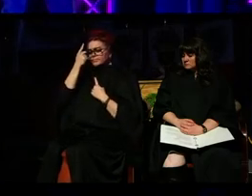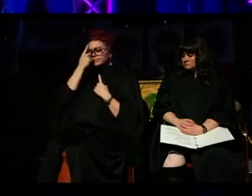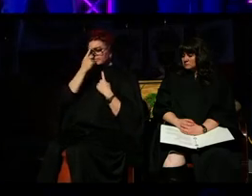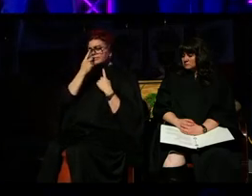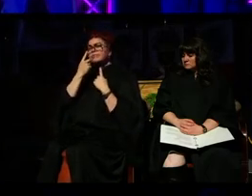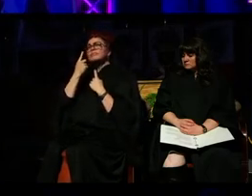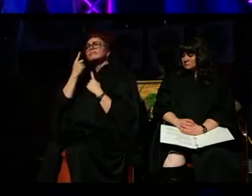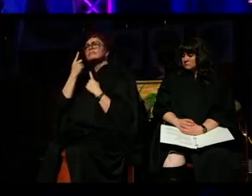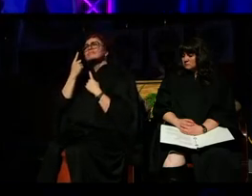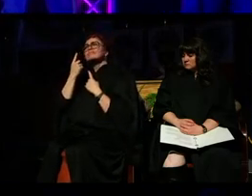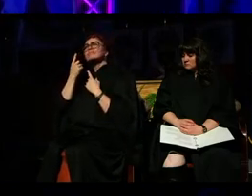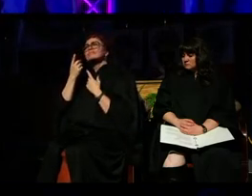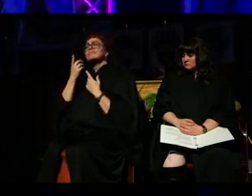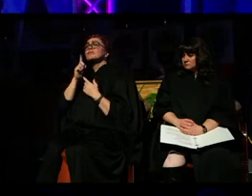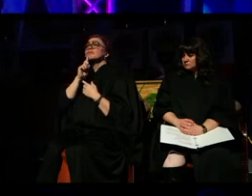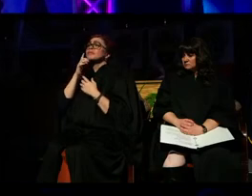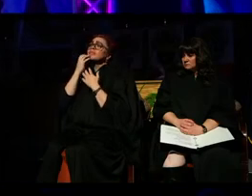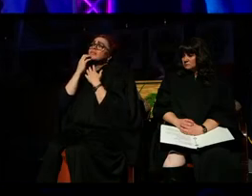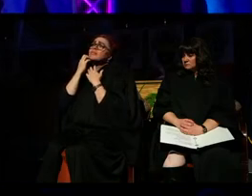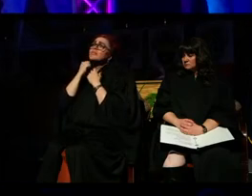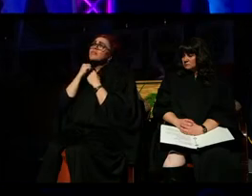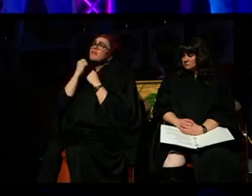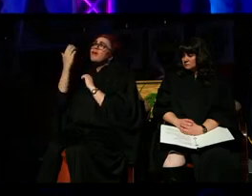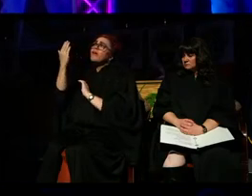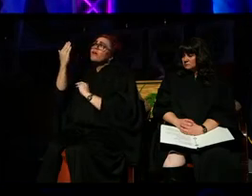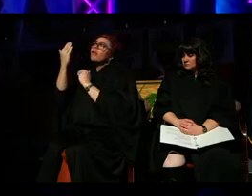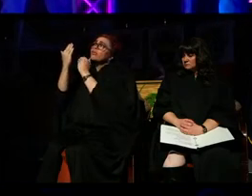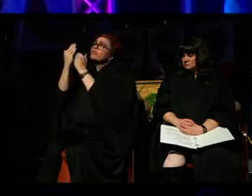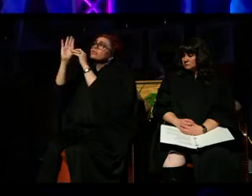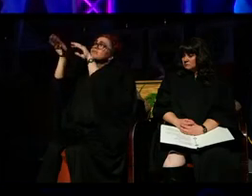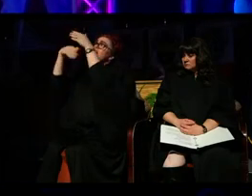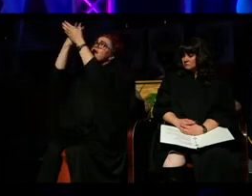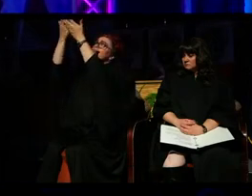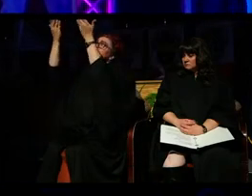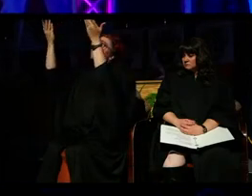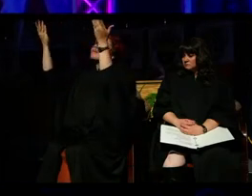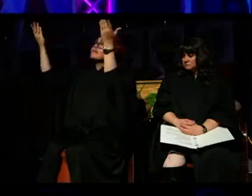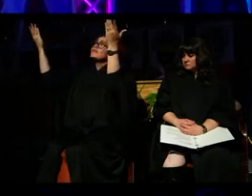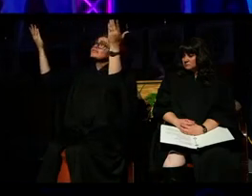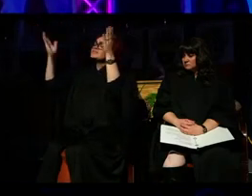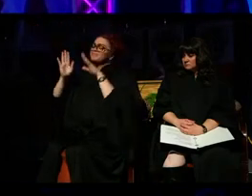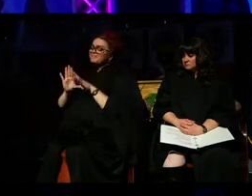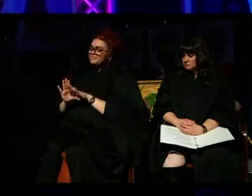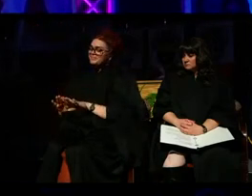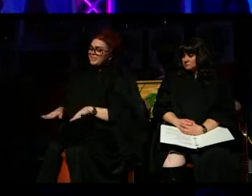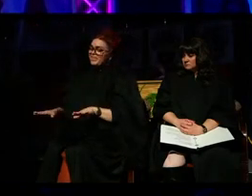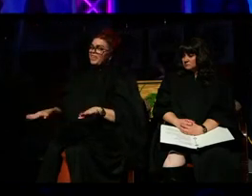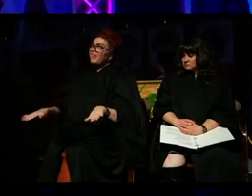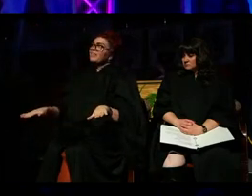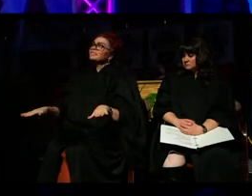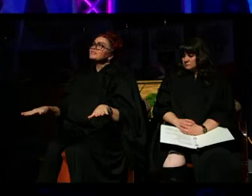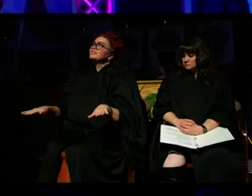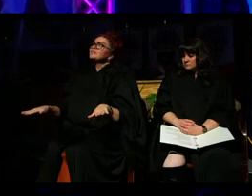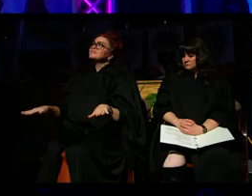the nearest thing to heaven is a child?